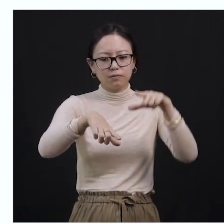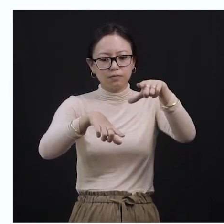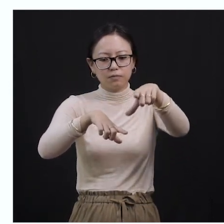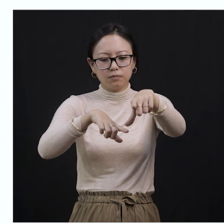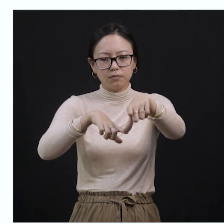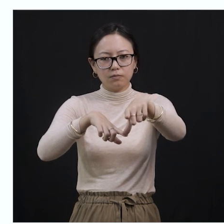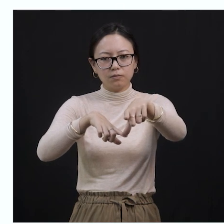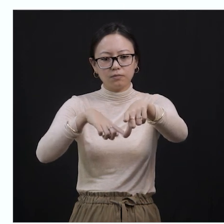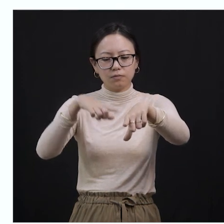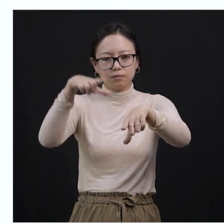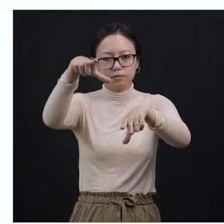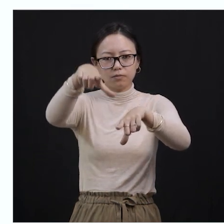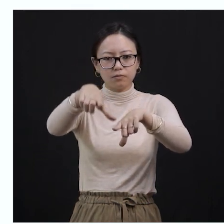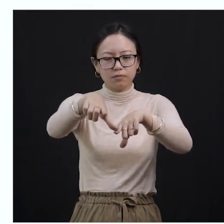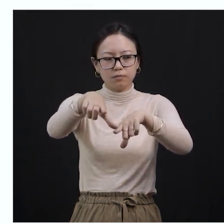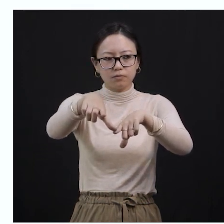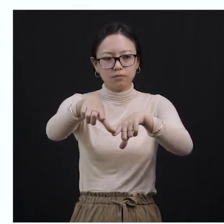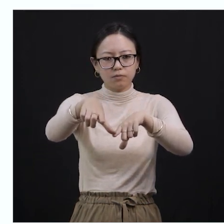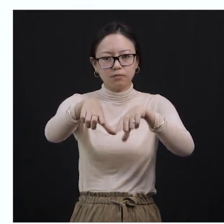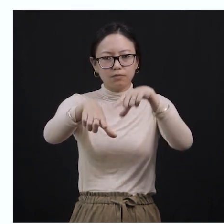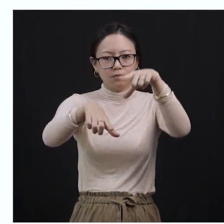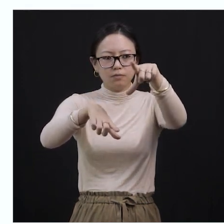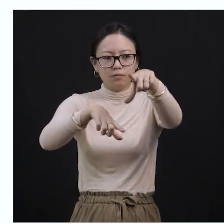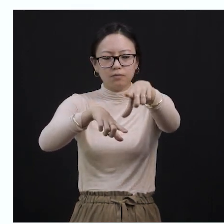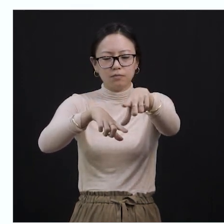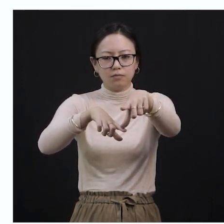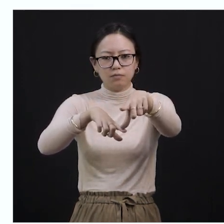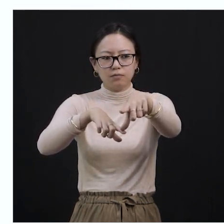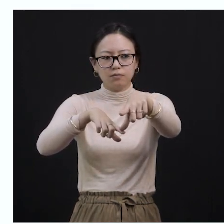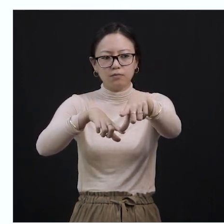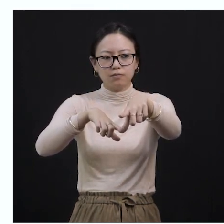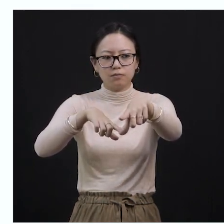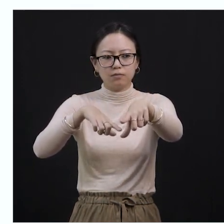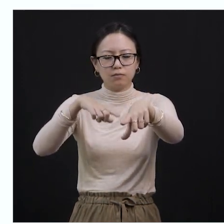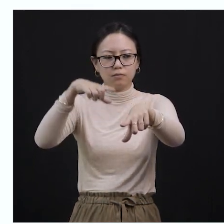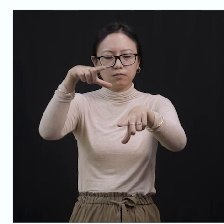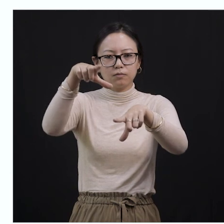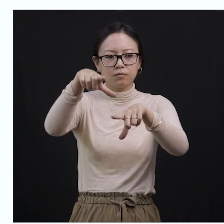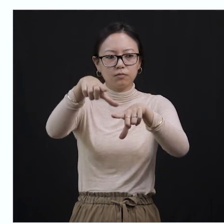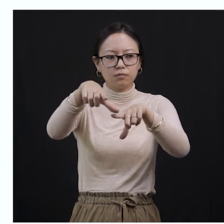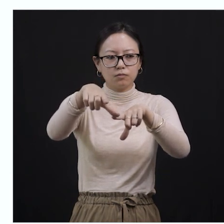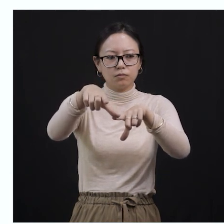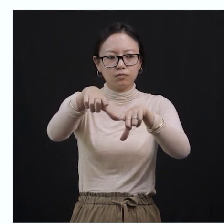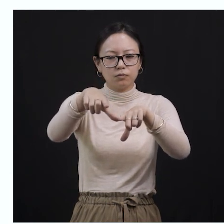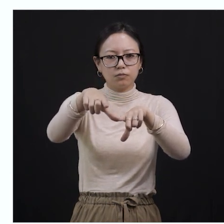16, 17, 18, 19,